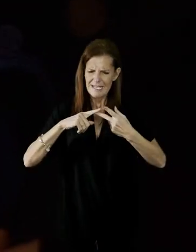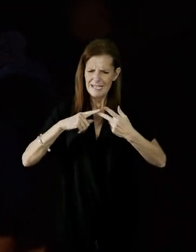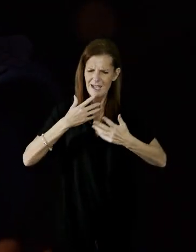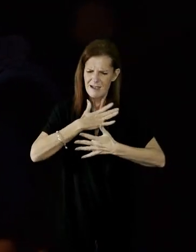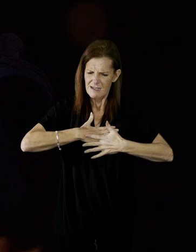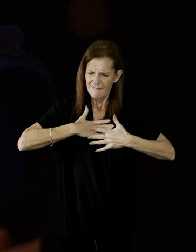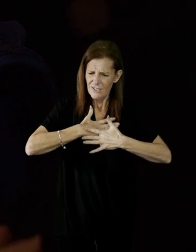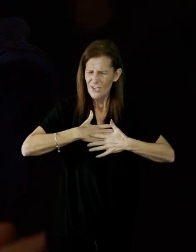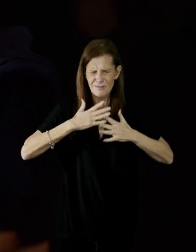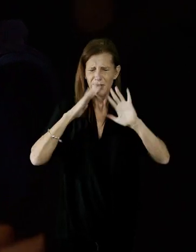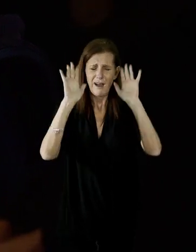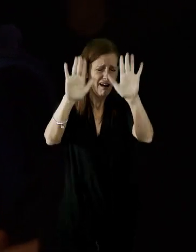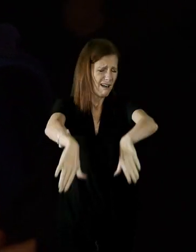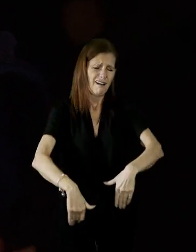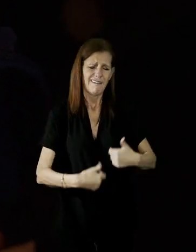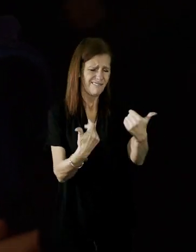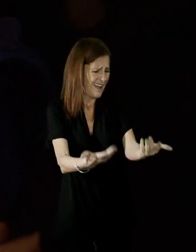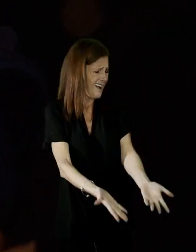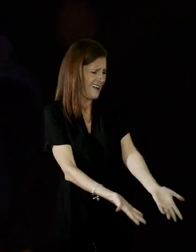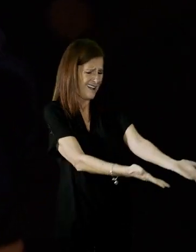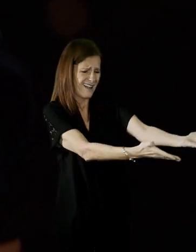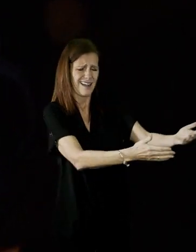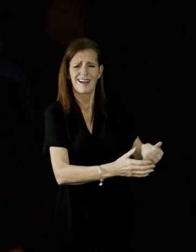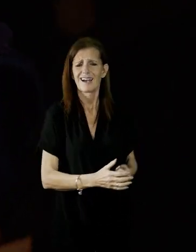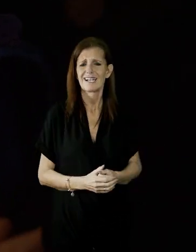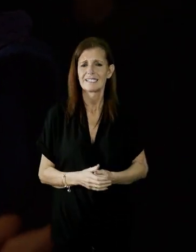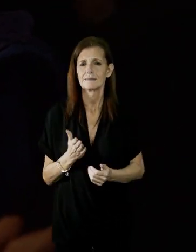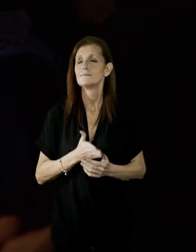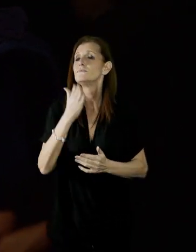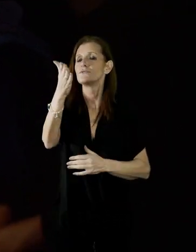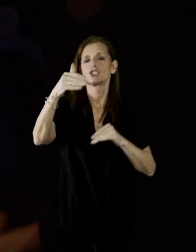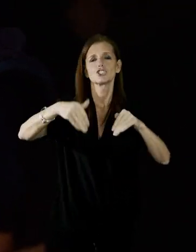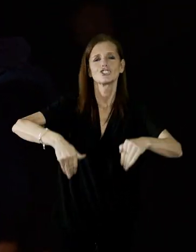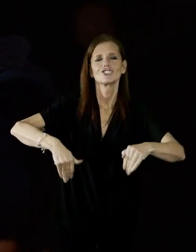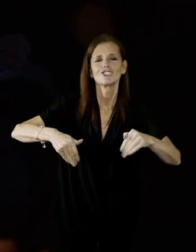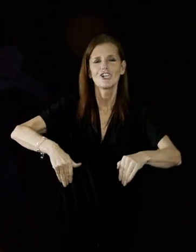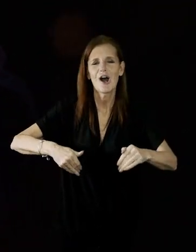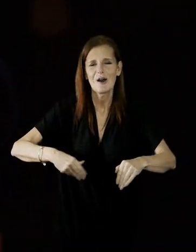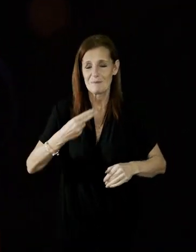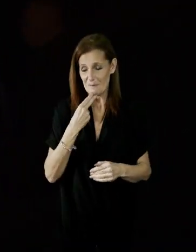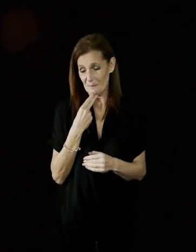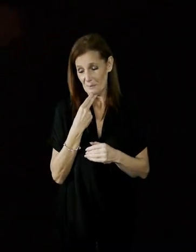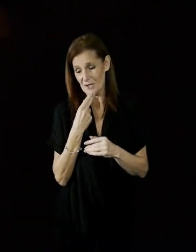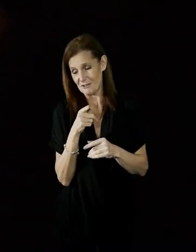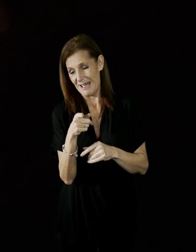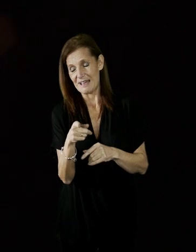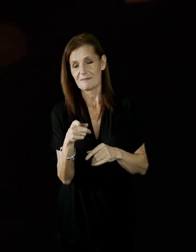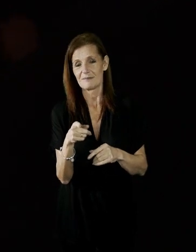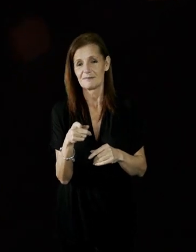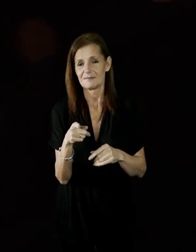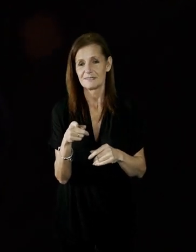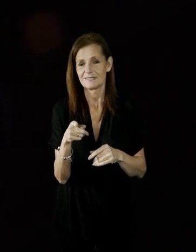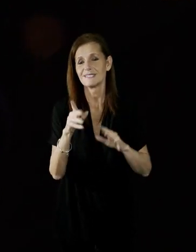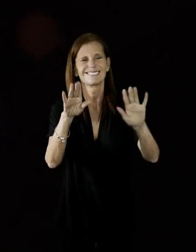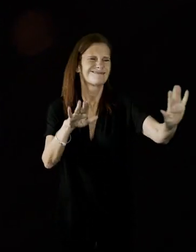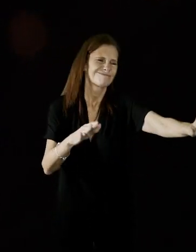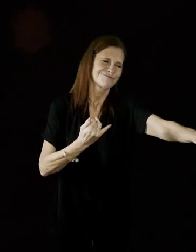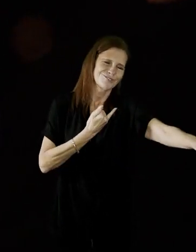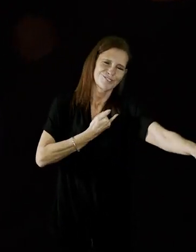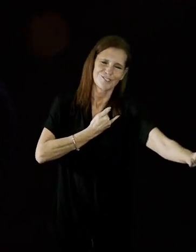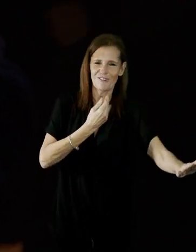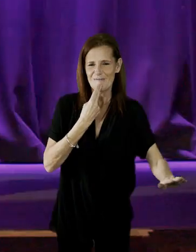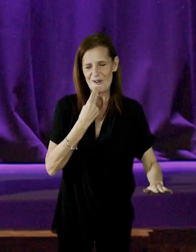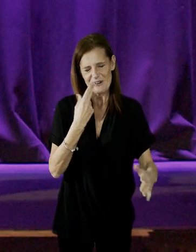her have that. I was at the shops local to my boyfriend's flat. We were at Delhi. Yeah, sorry, lad's got a boyfriend. Guide for you.